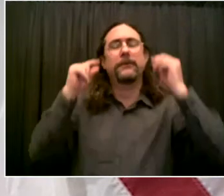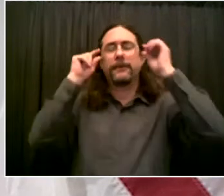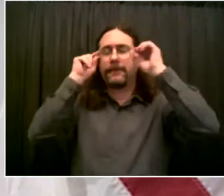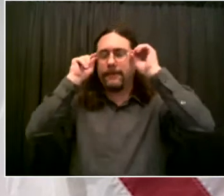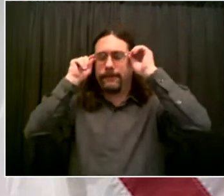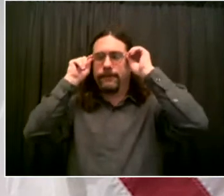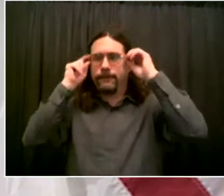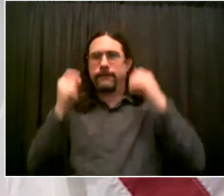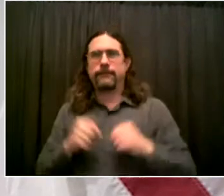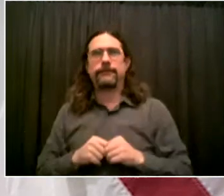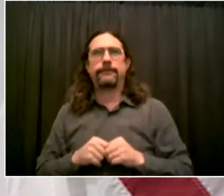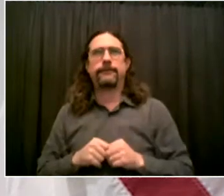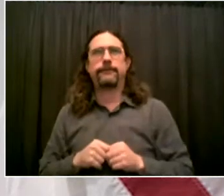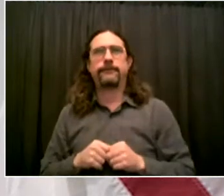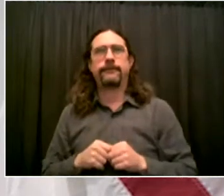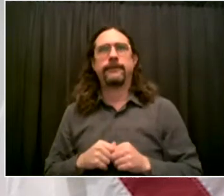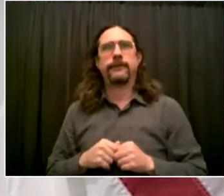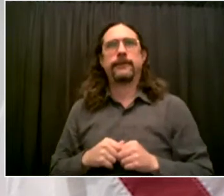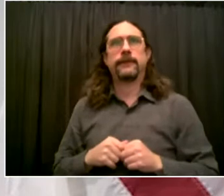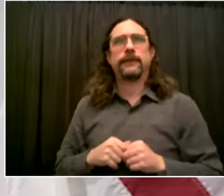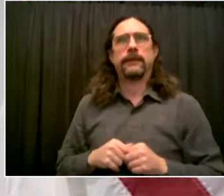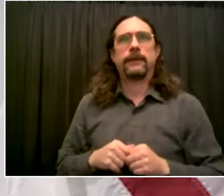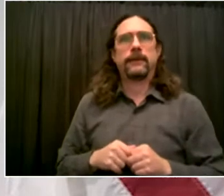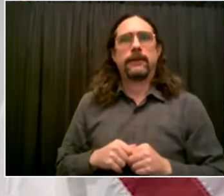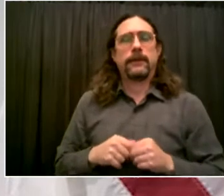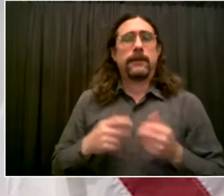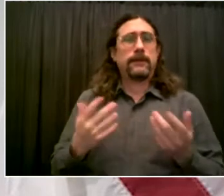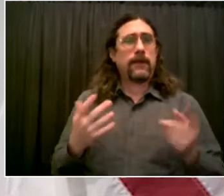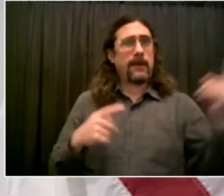If it is an effort to distract,